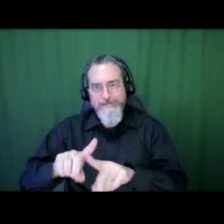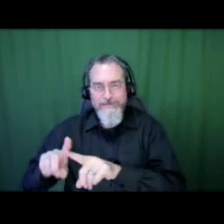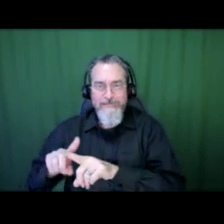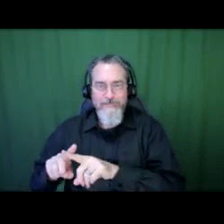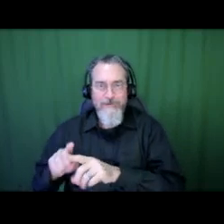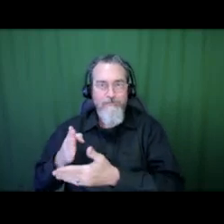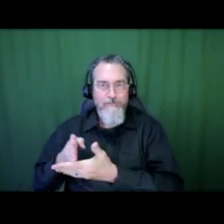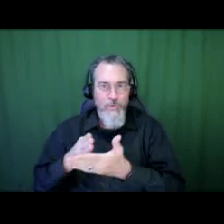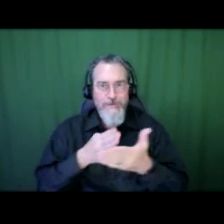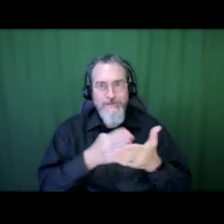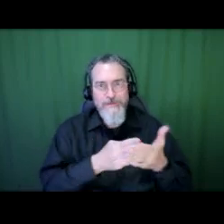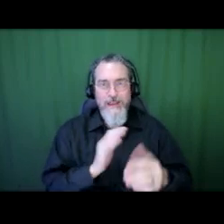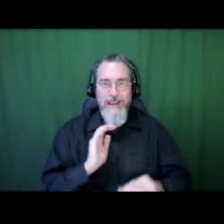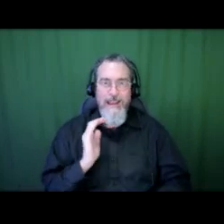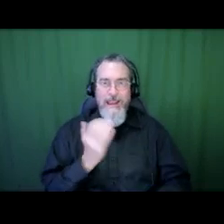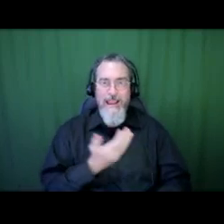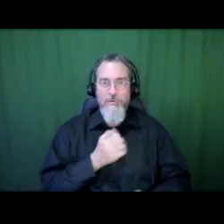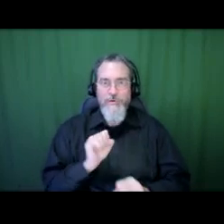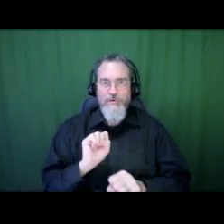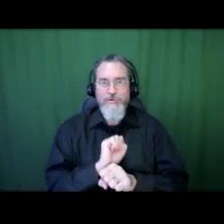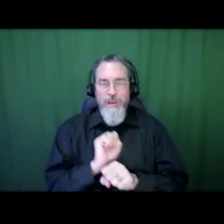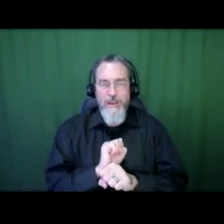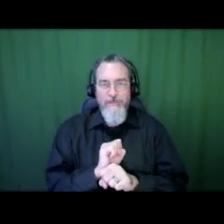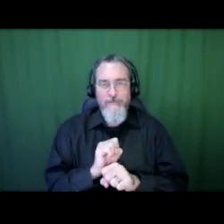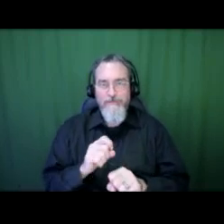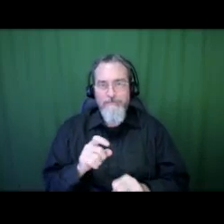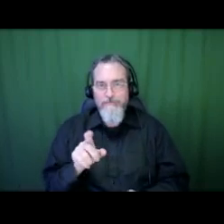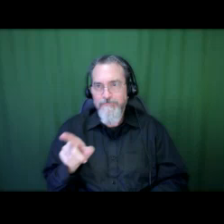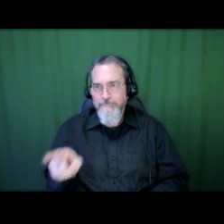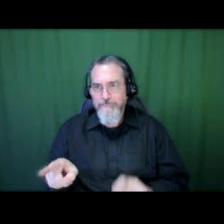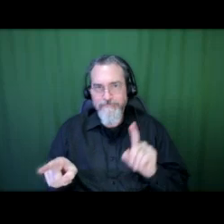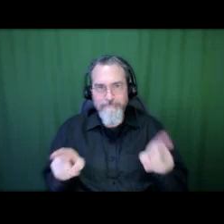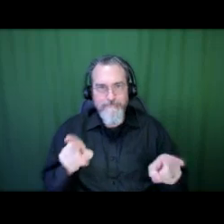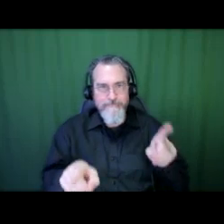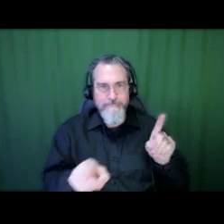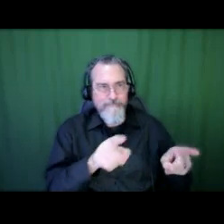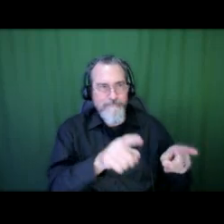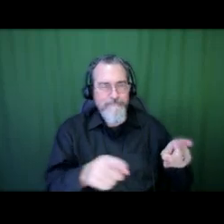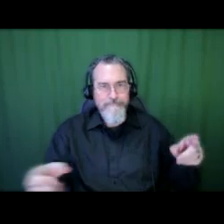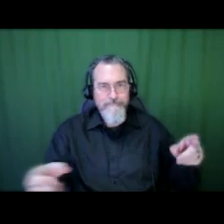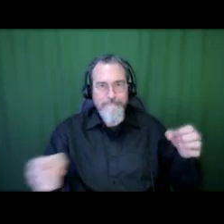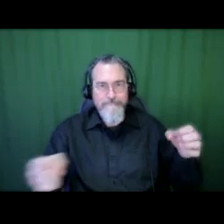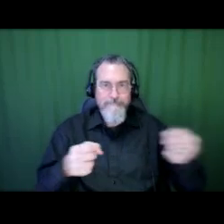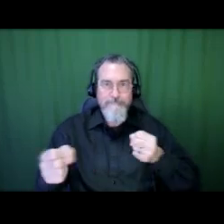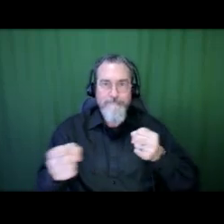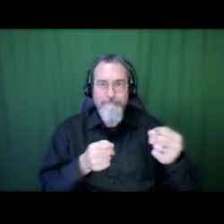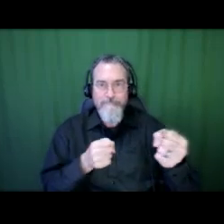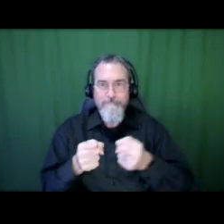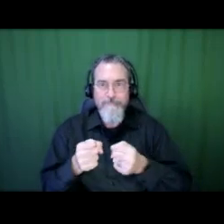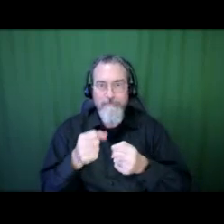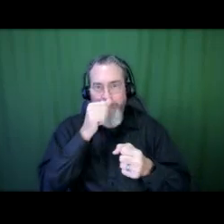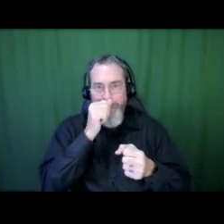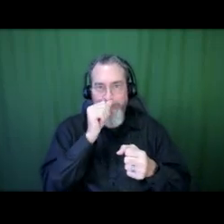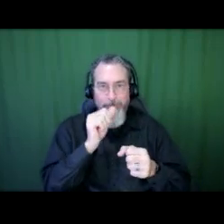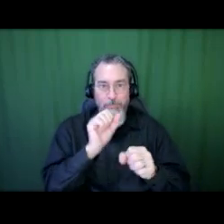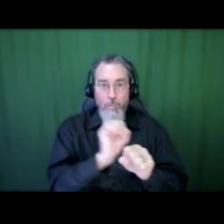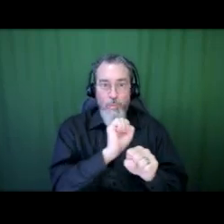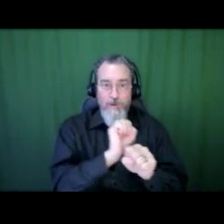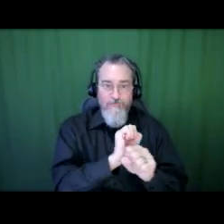is to be the convener of all of these different folks, so climate practitioner partners, workforce development